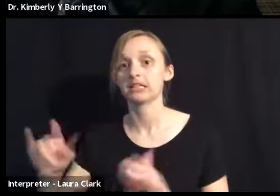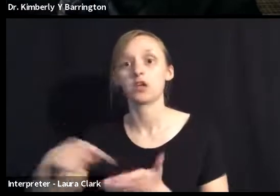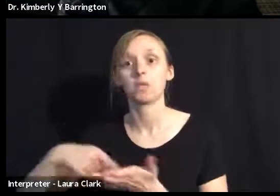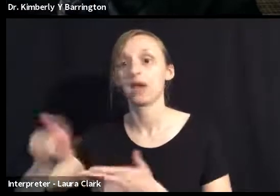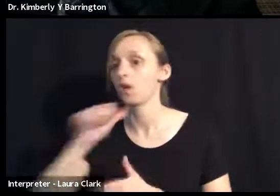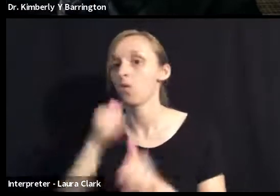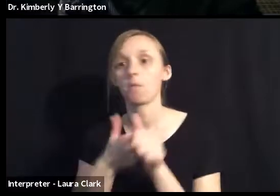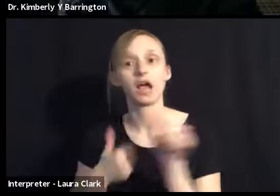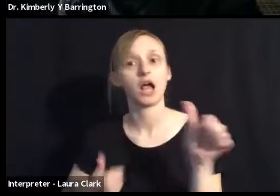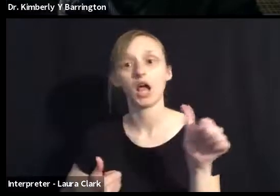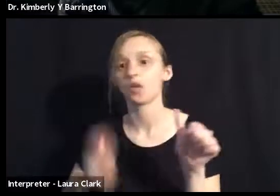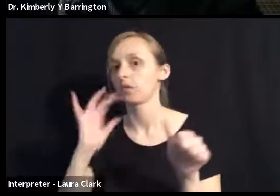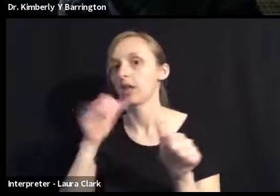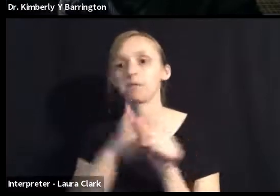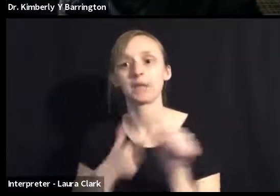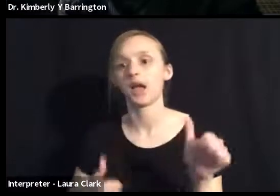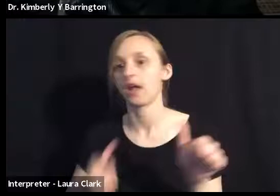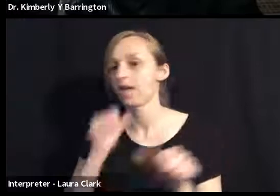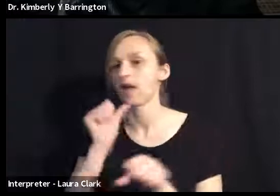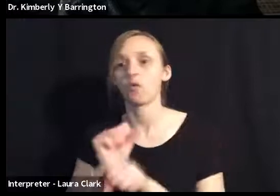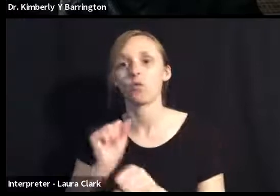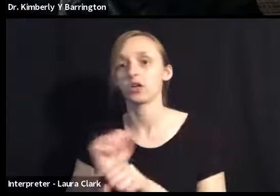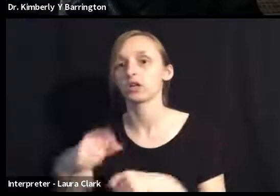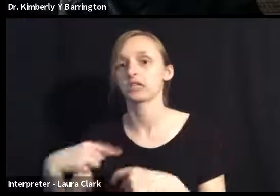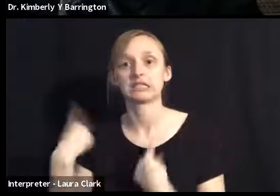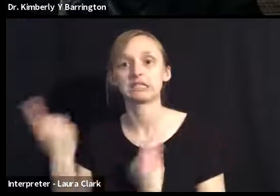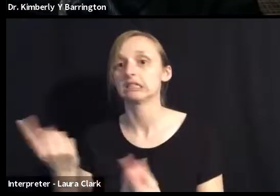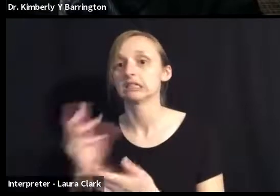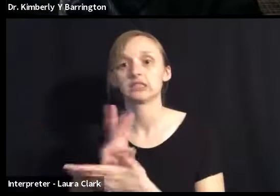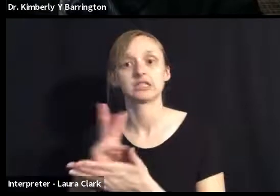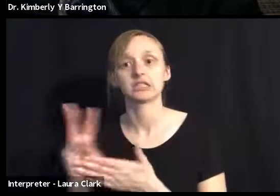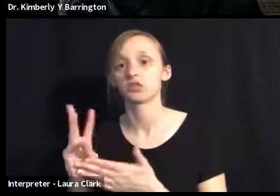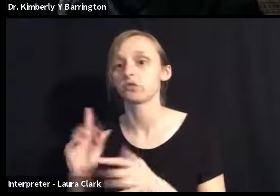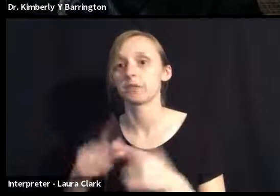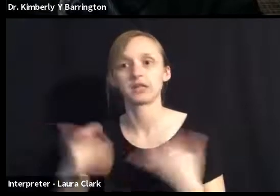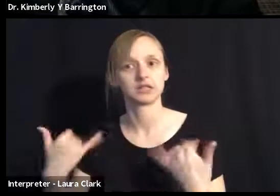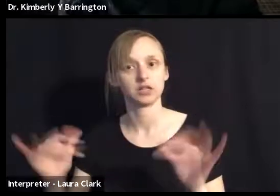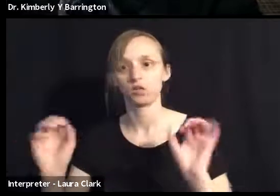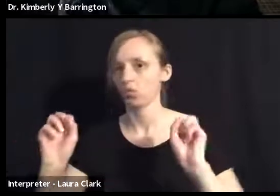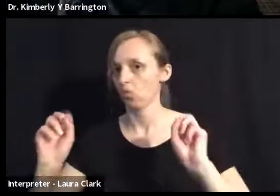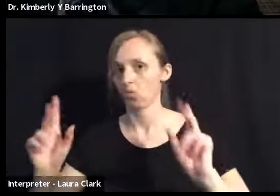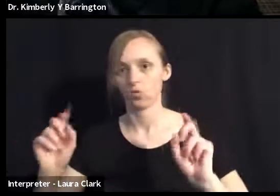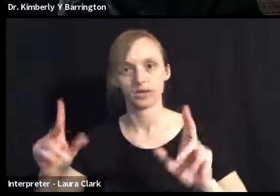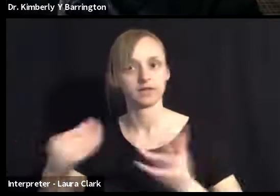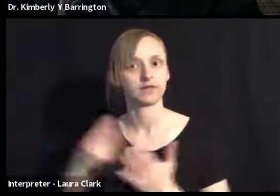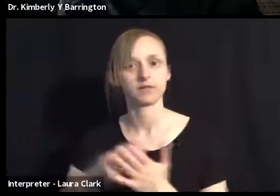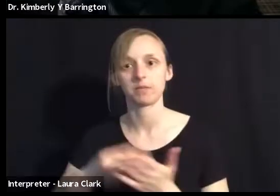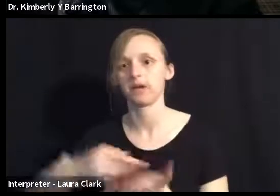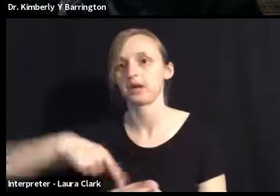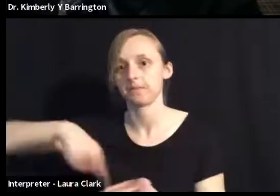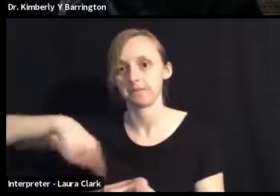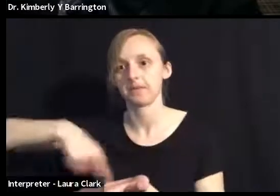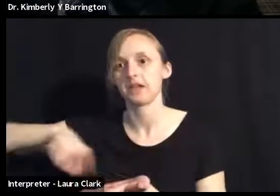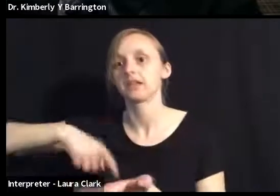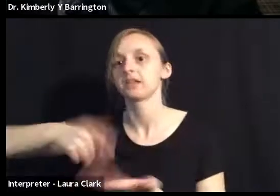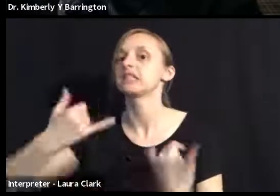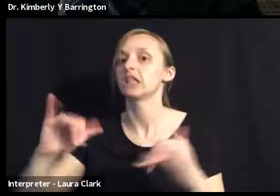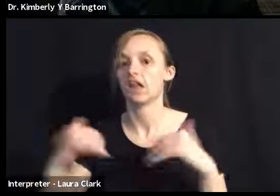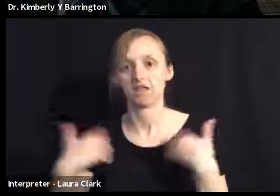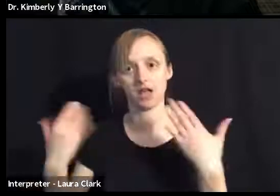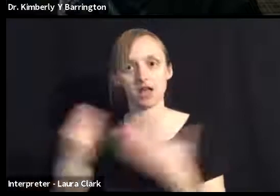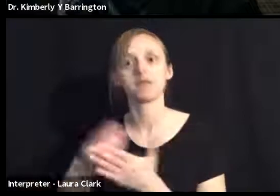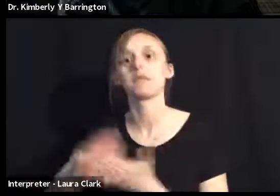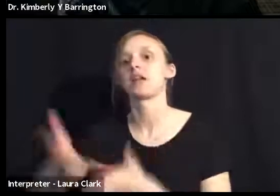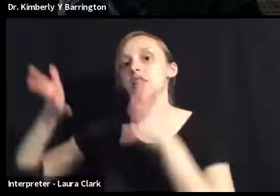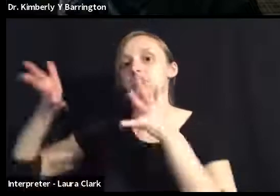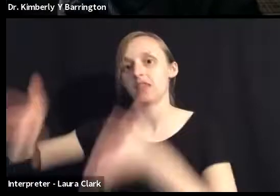be behind. I have not worked in a month and a half and I still have a great amount of money in my bank account.